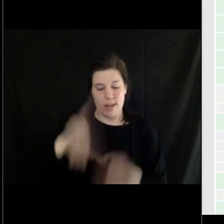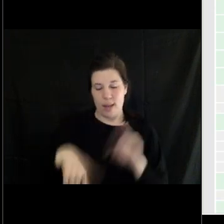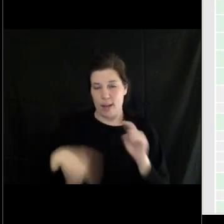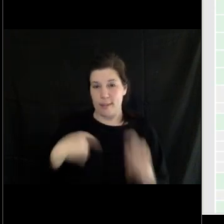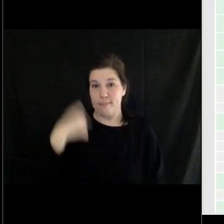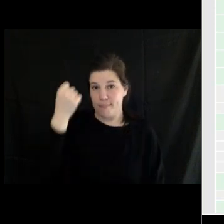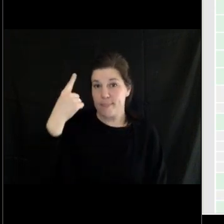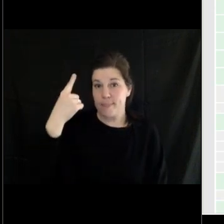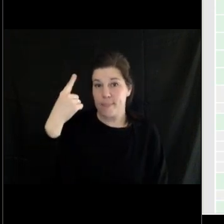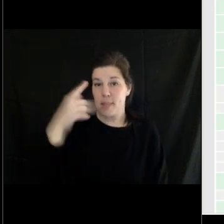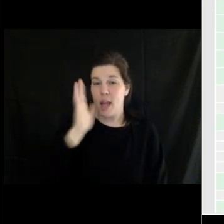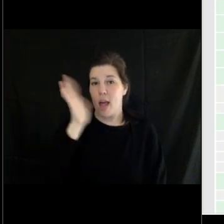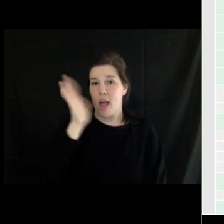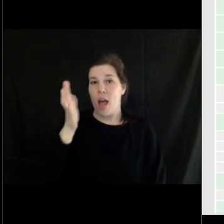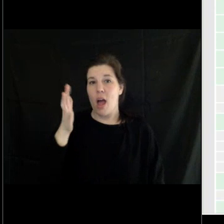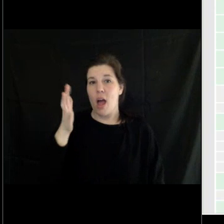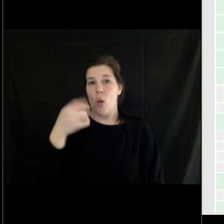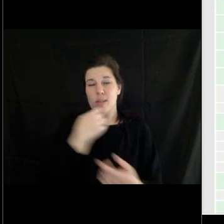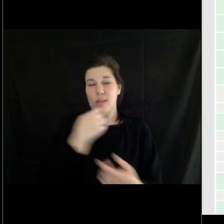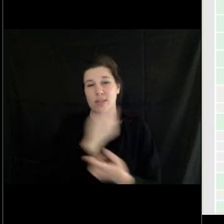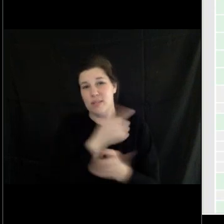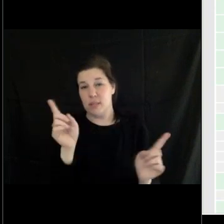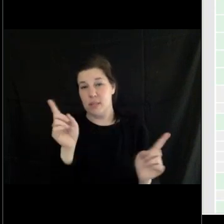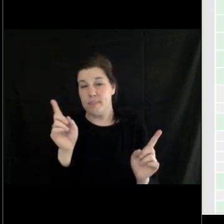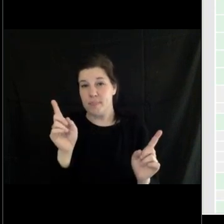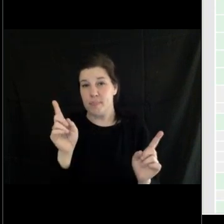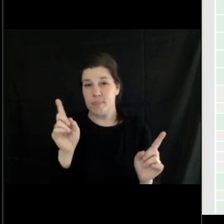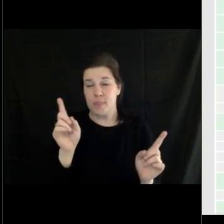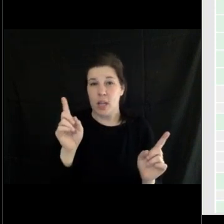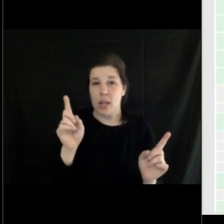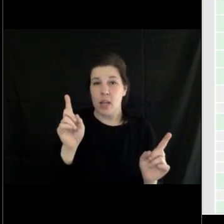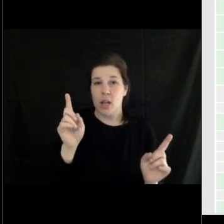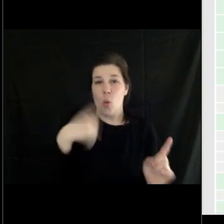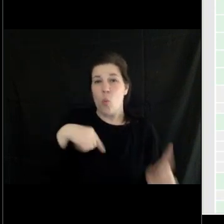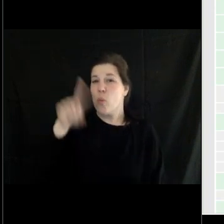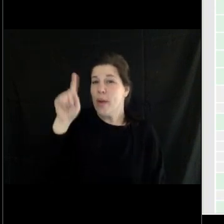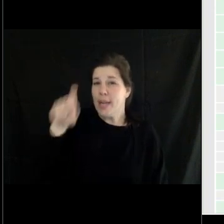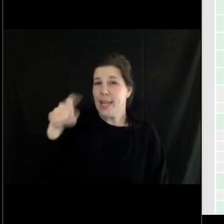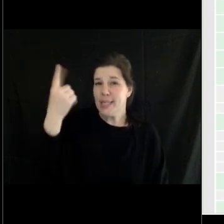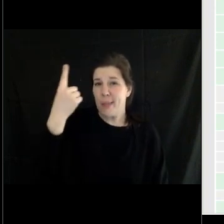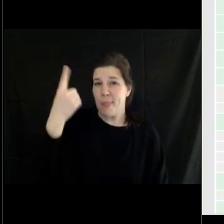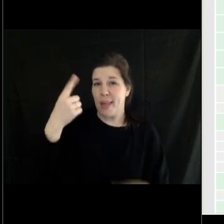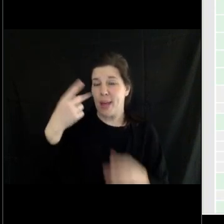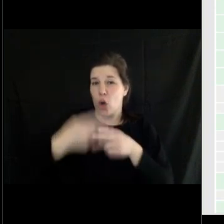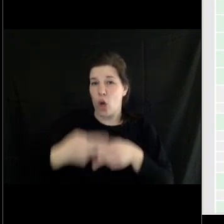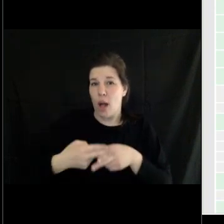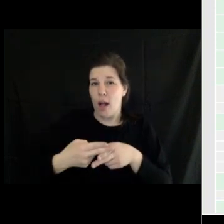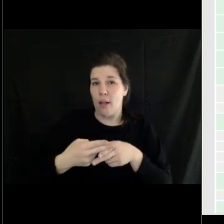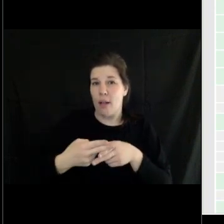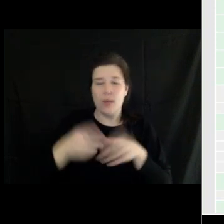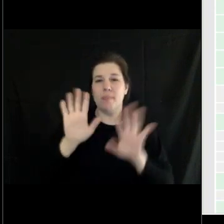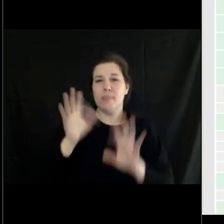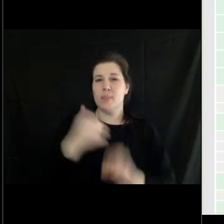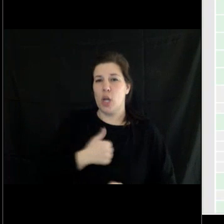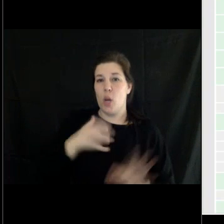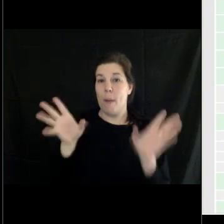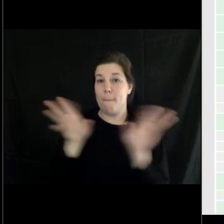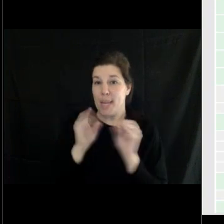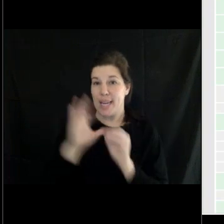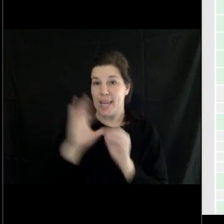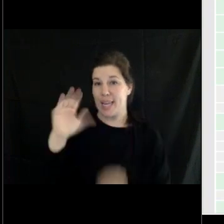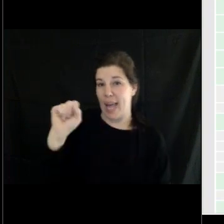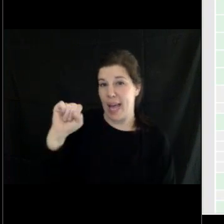I'm gonna employ everyone on the dais. We meet for something called casual conversations on Thursdays in Sarah Sims